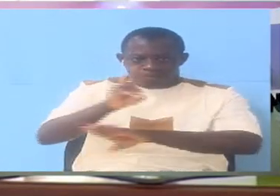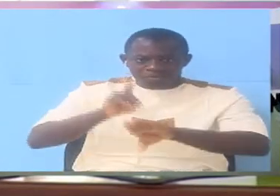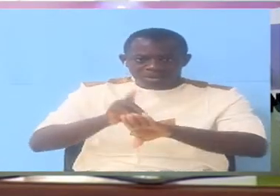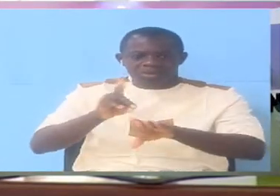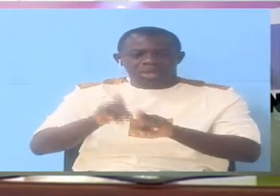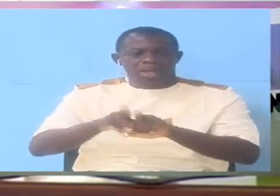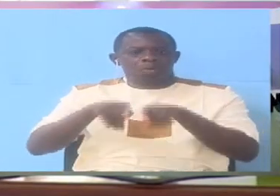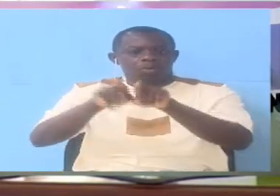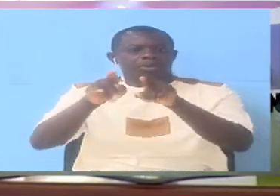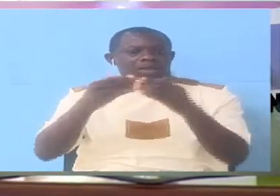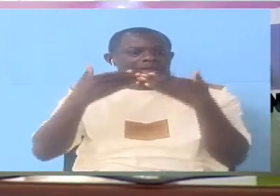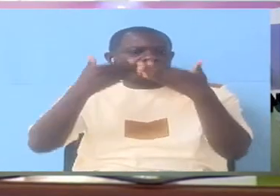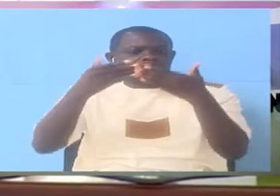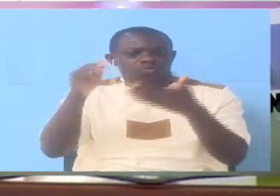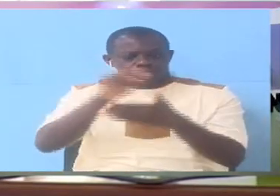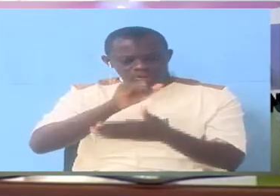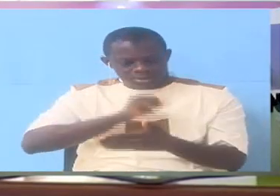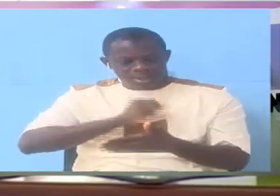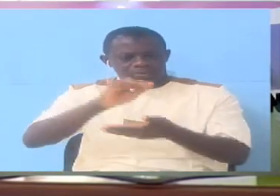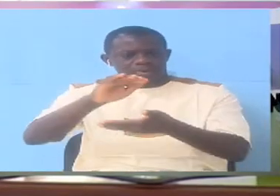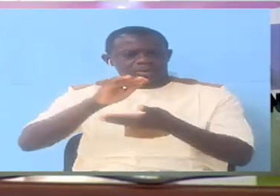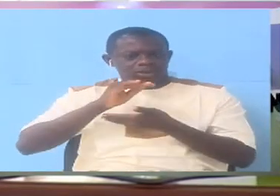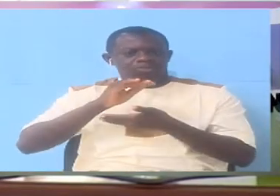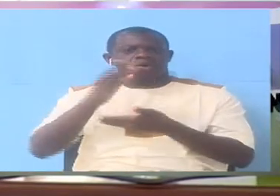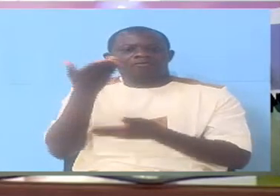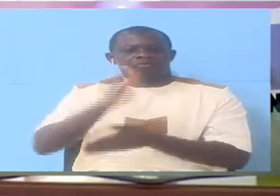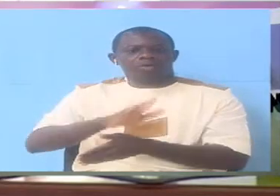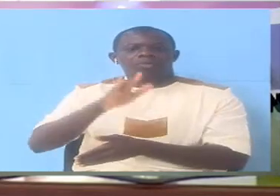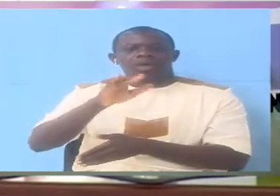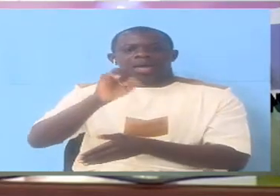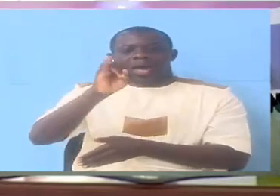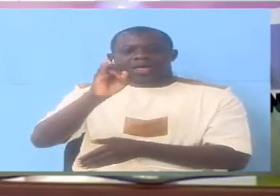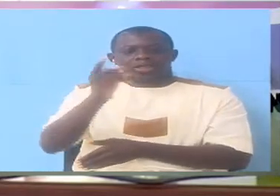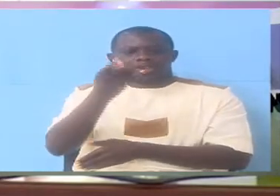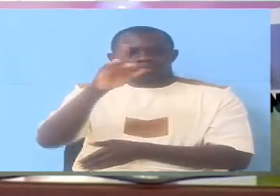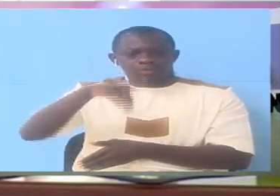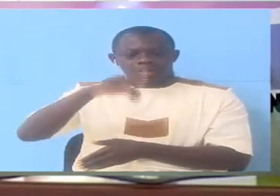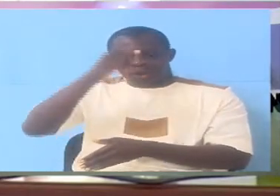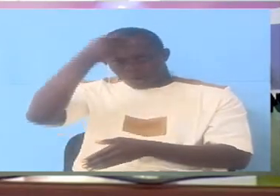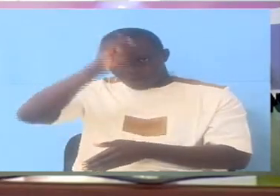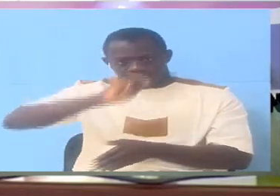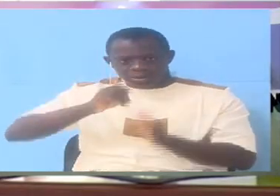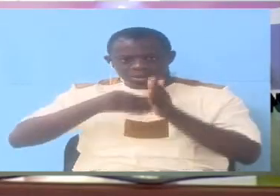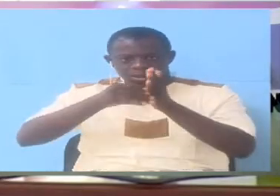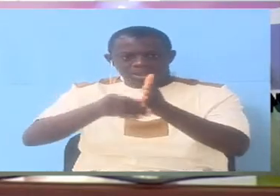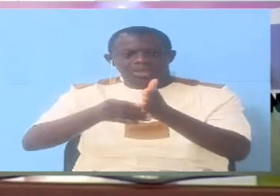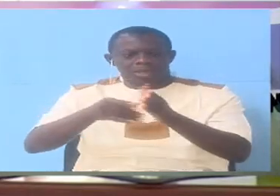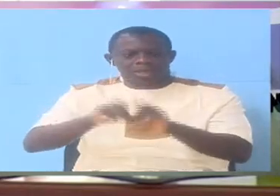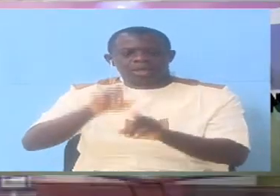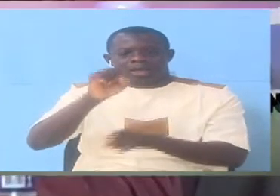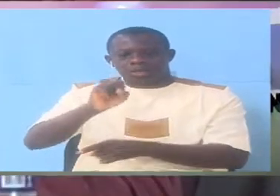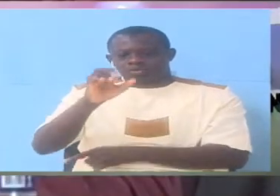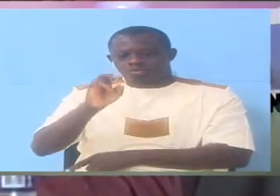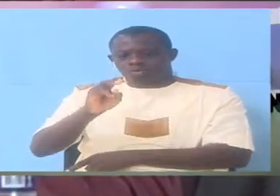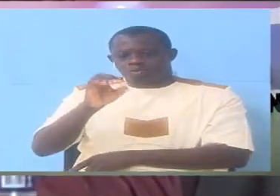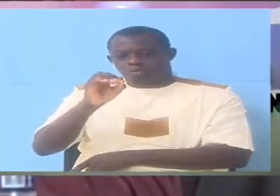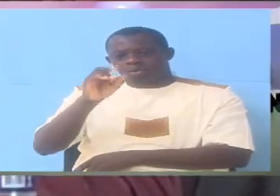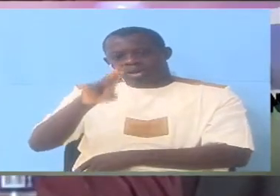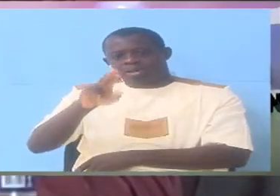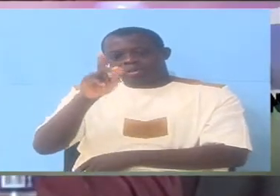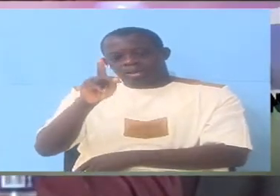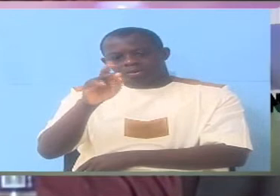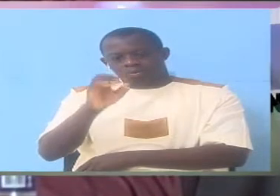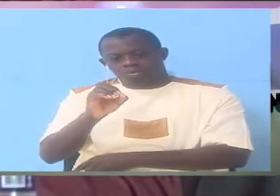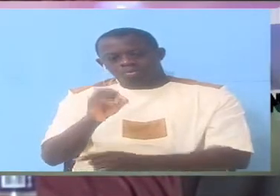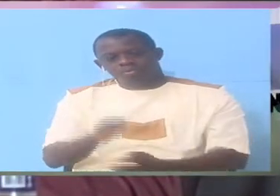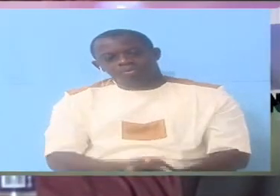Sonko. Ca jamono boobu nag mënuma woon a leer lan moo woon sabab bi tax ba njiiti réew mi waroon fa bàyyeeko waaye li ma